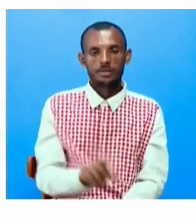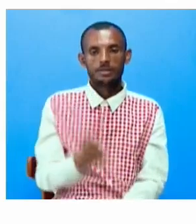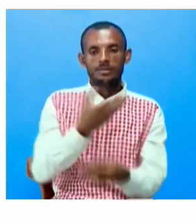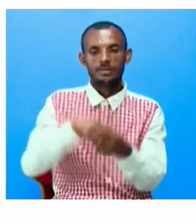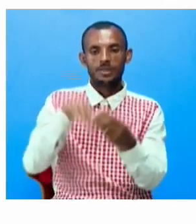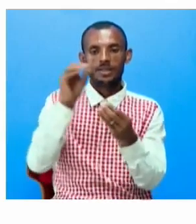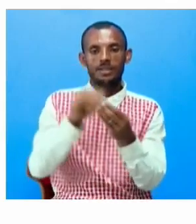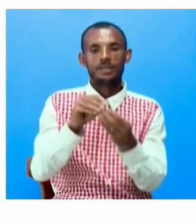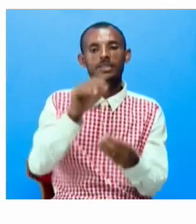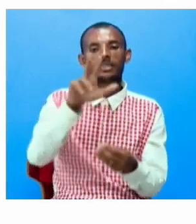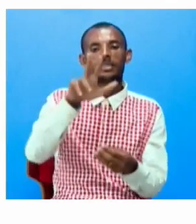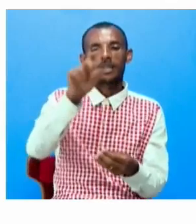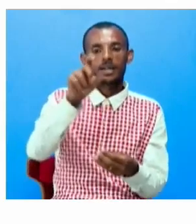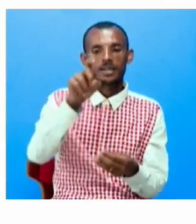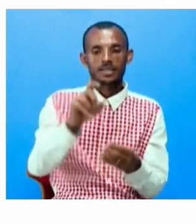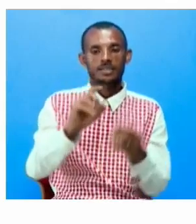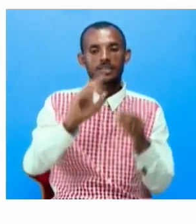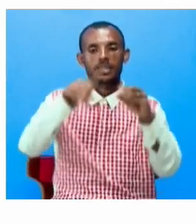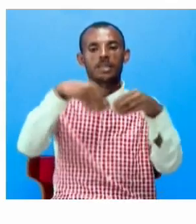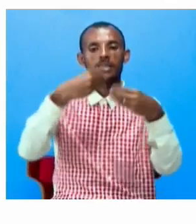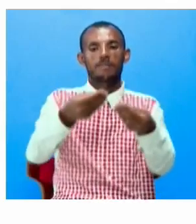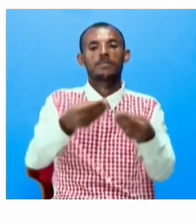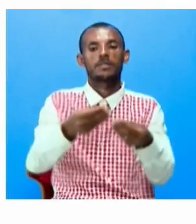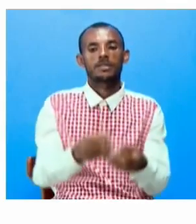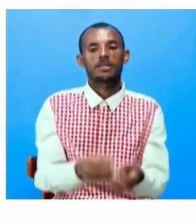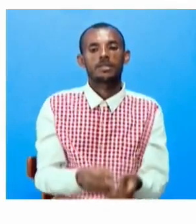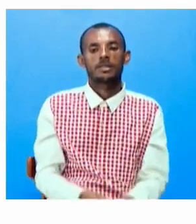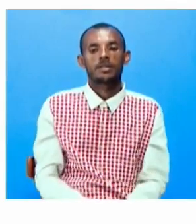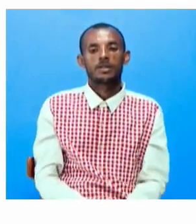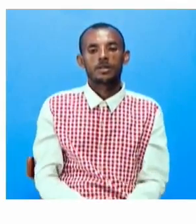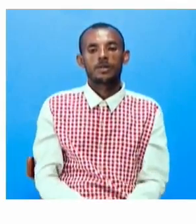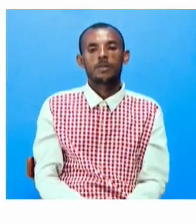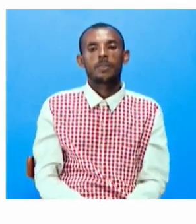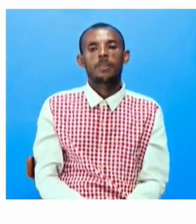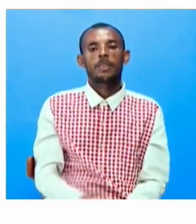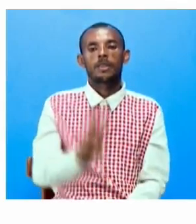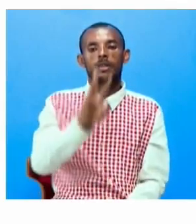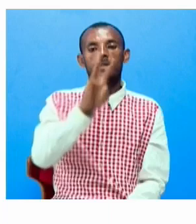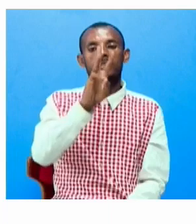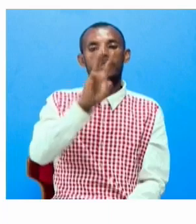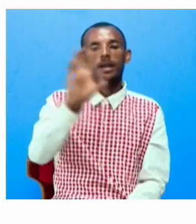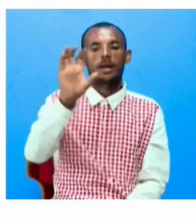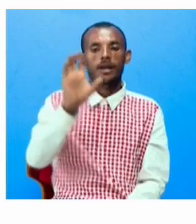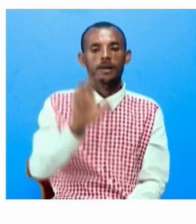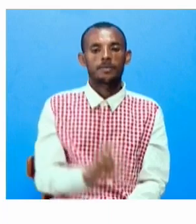plus 3x gives you 600.